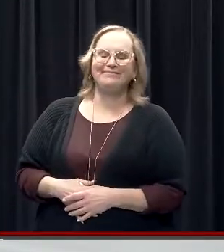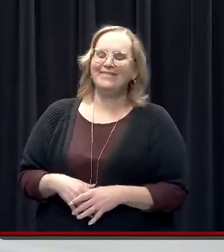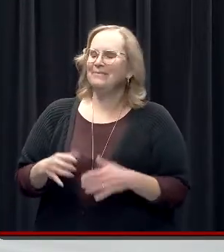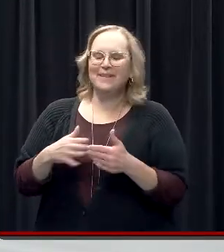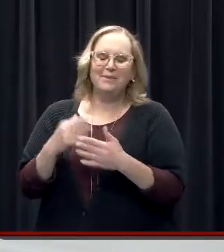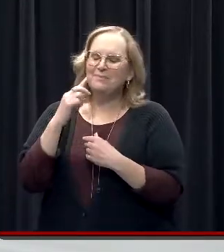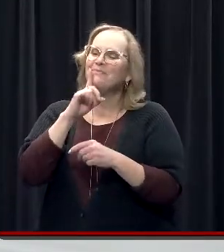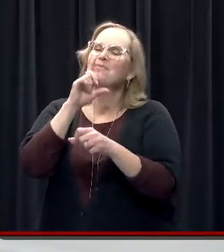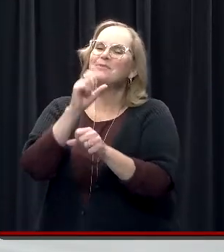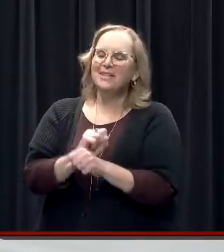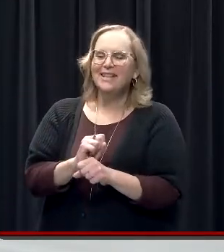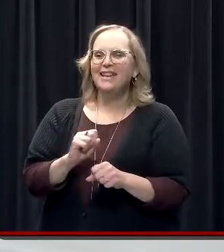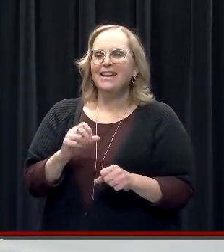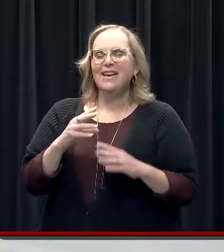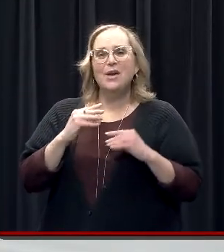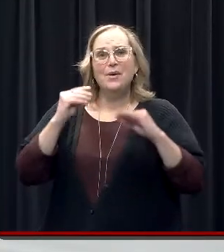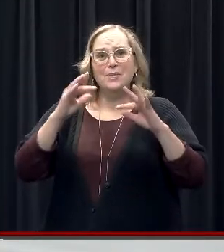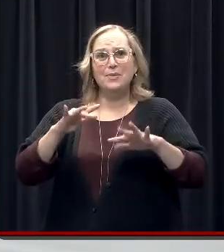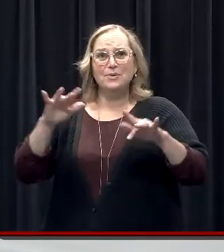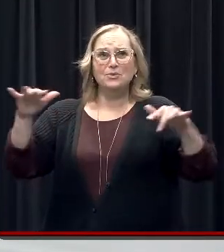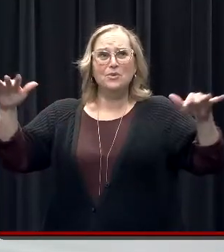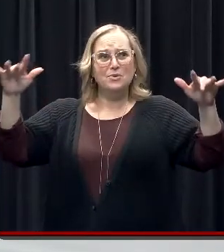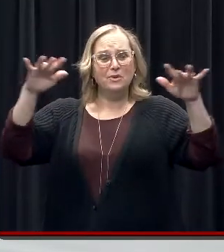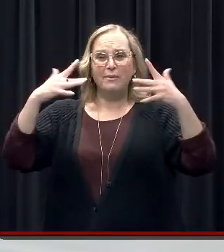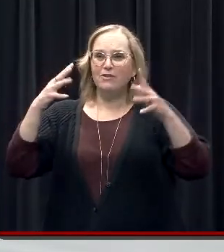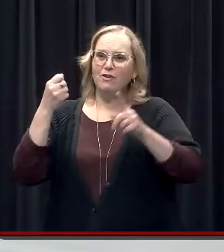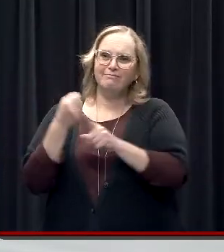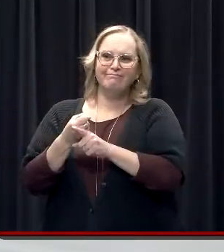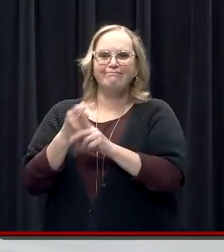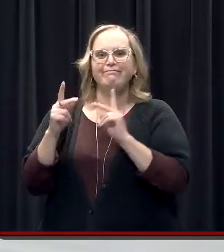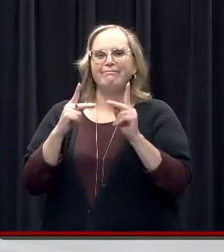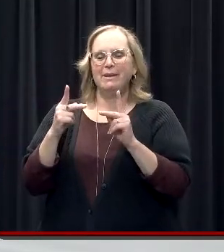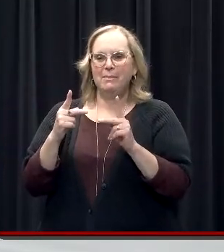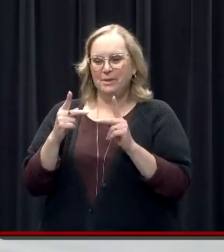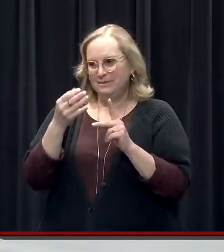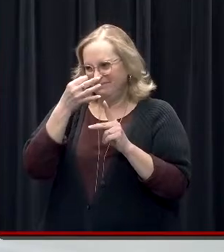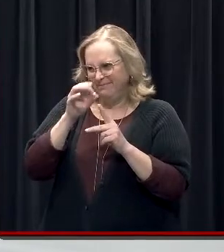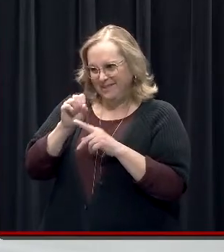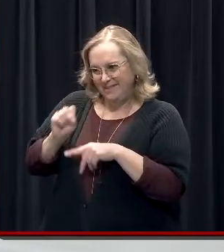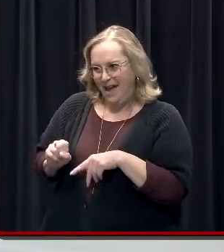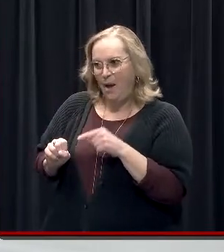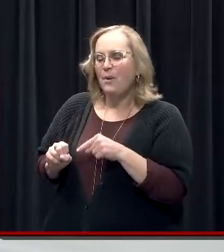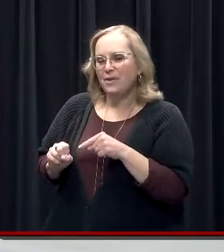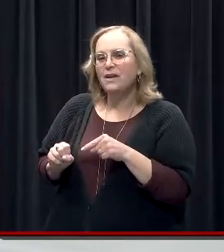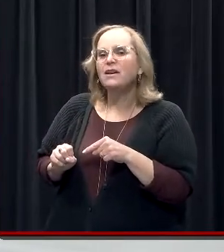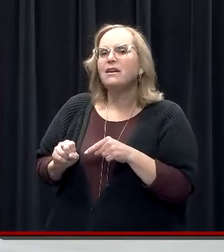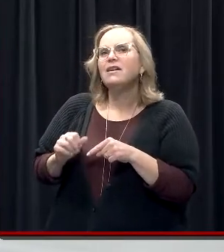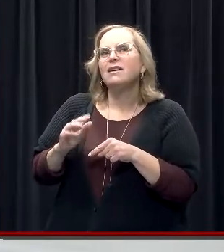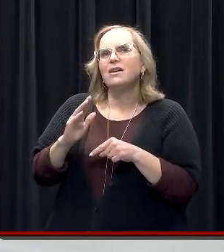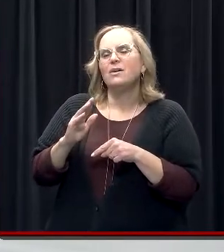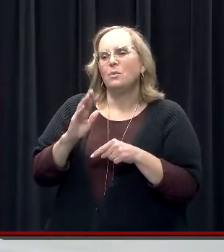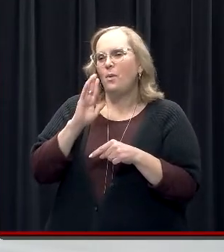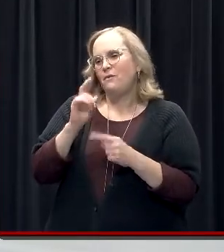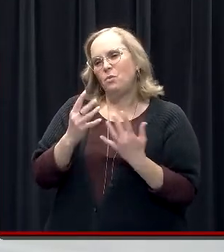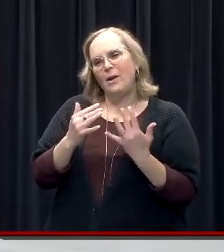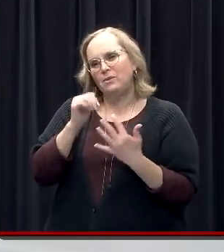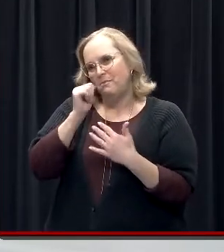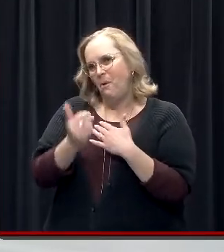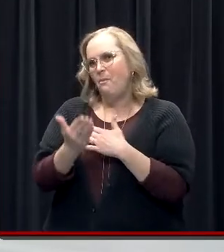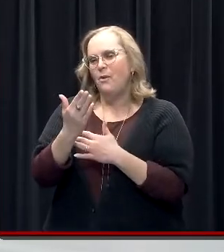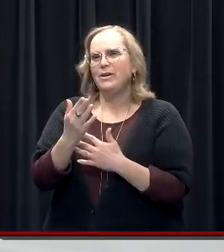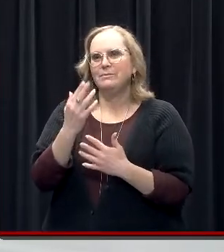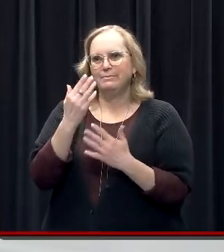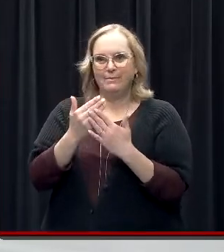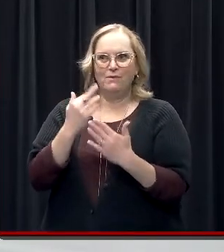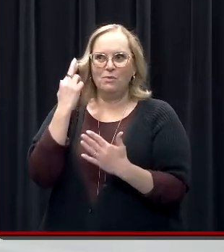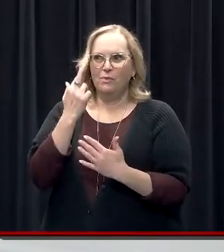that I think is already hitting some folks just very closely to our south right now, it will be the morning before we realize what the impact is of that.